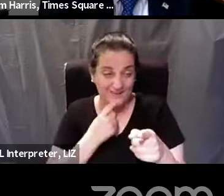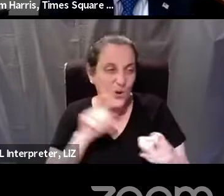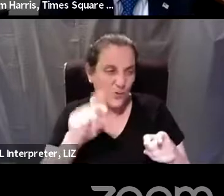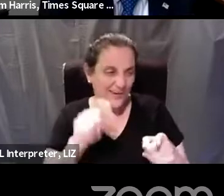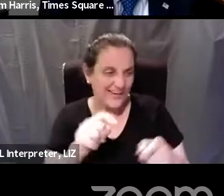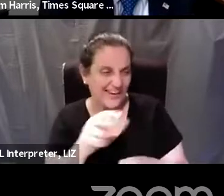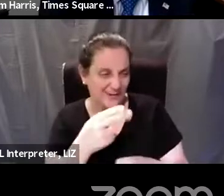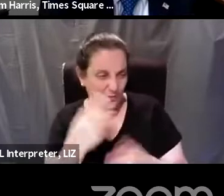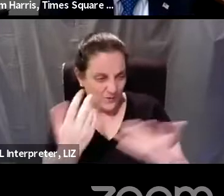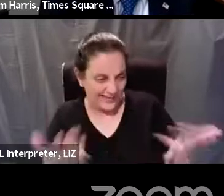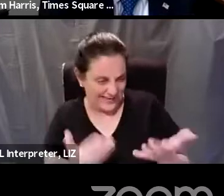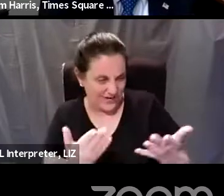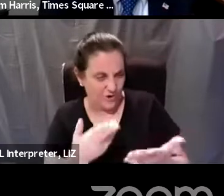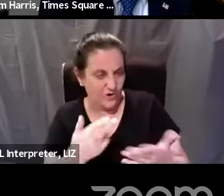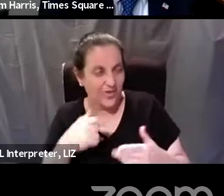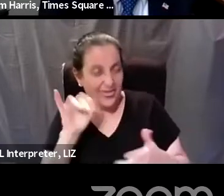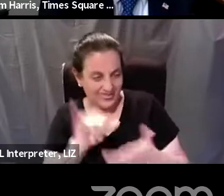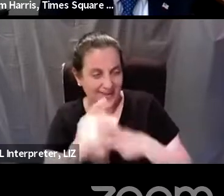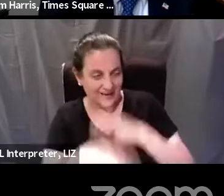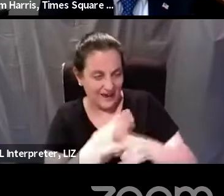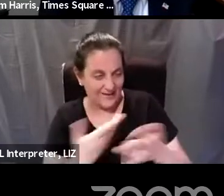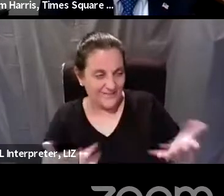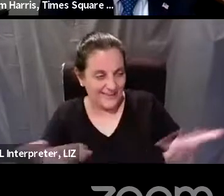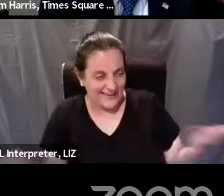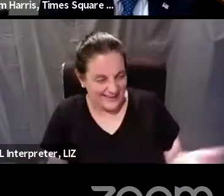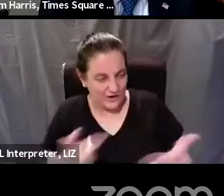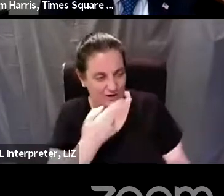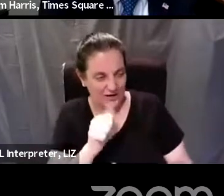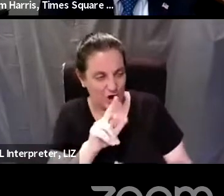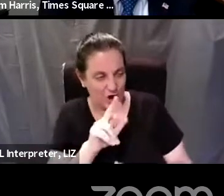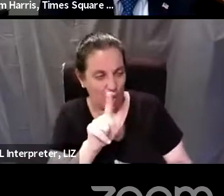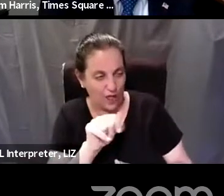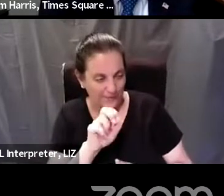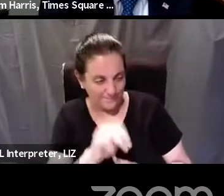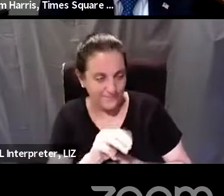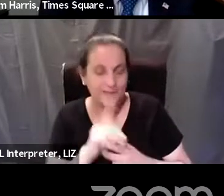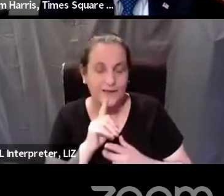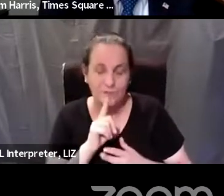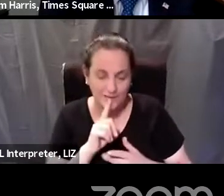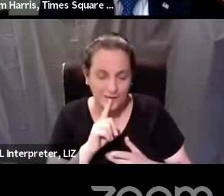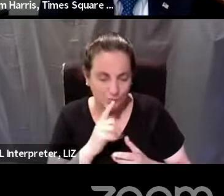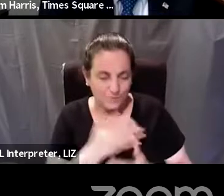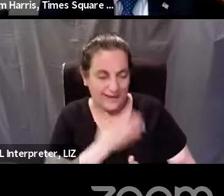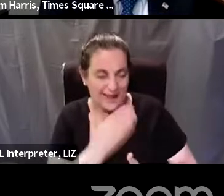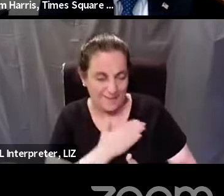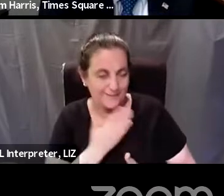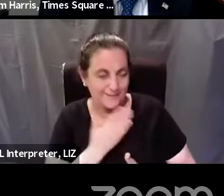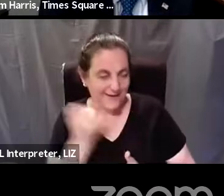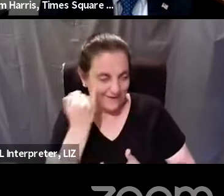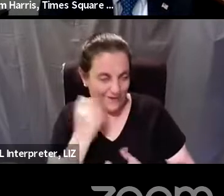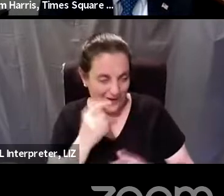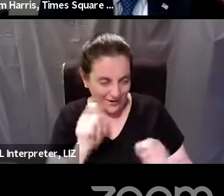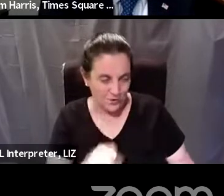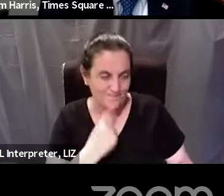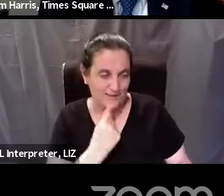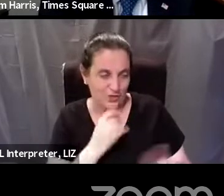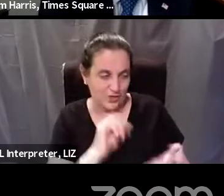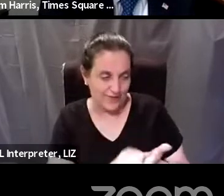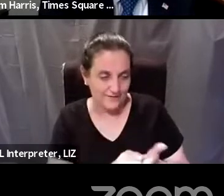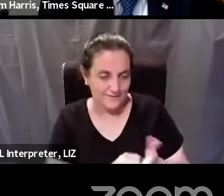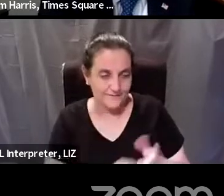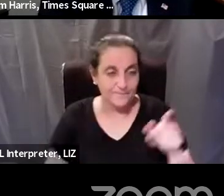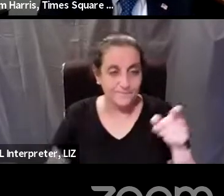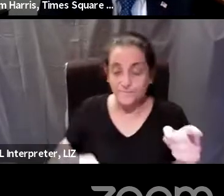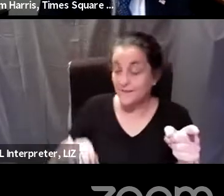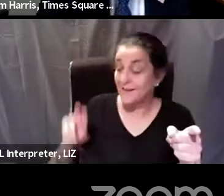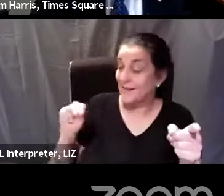House in Harlem. I got to say it. I got some people from Harlem here. They would be mad at me if I didn't say it. Nancy, thank